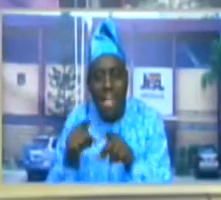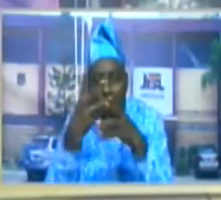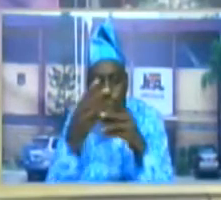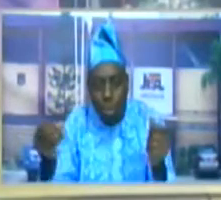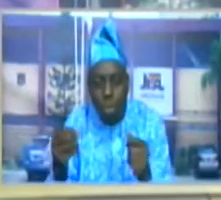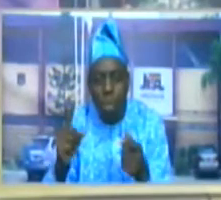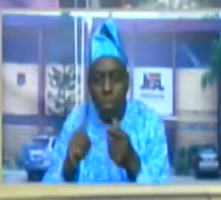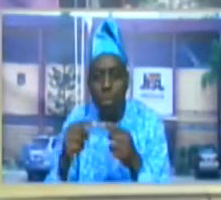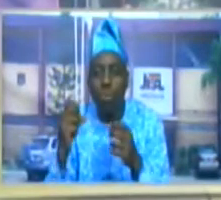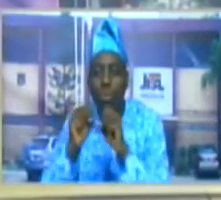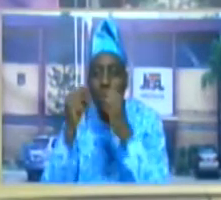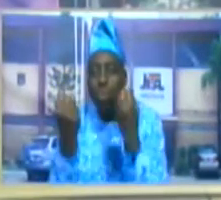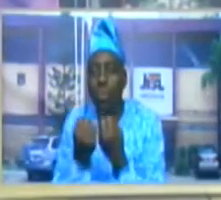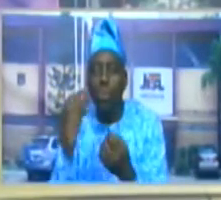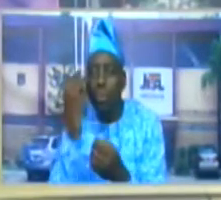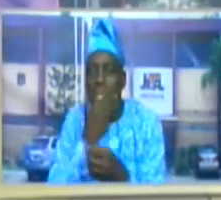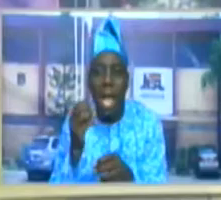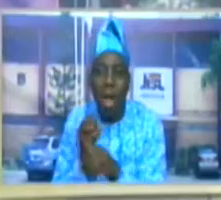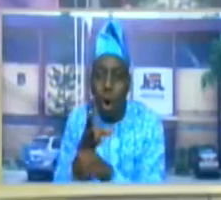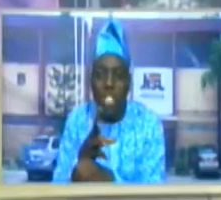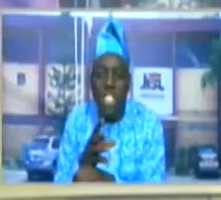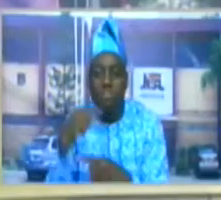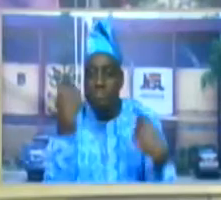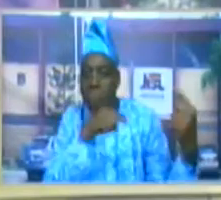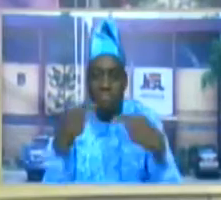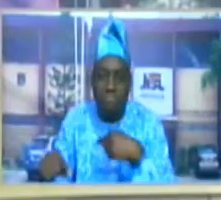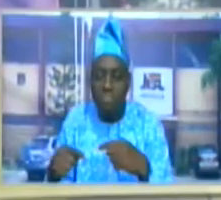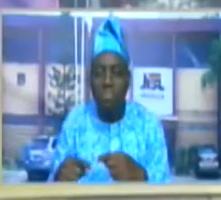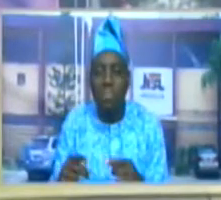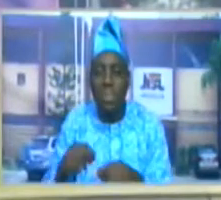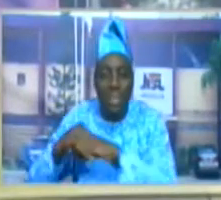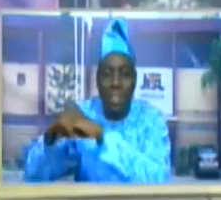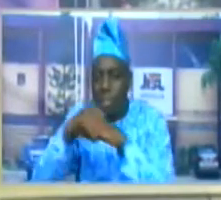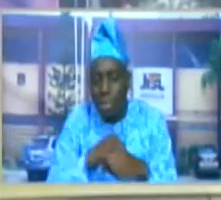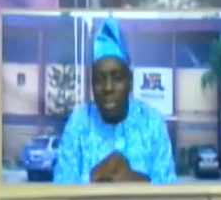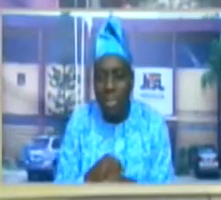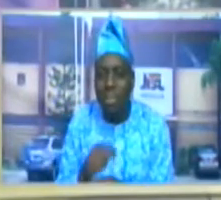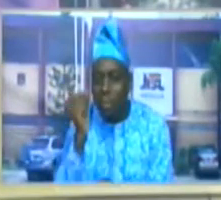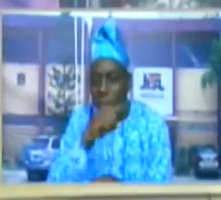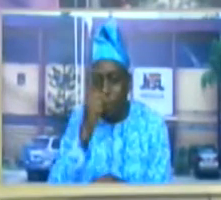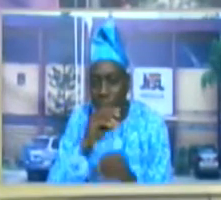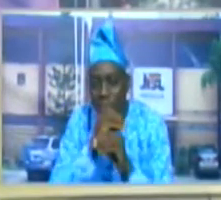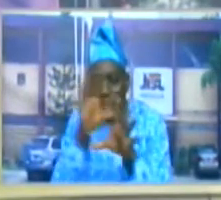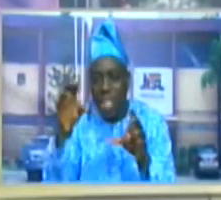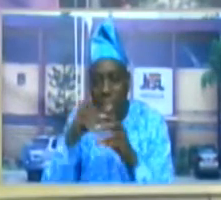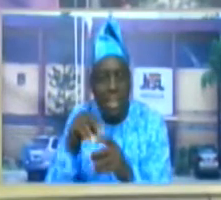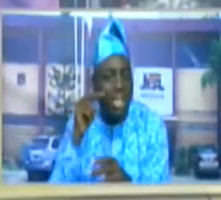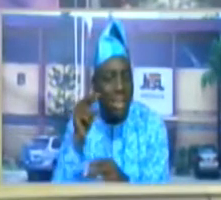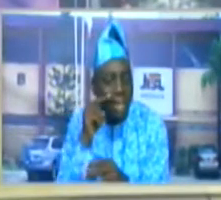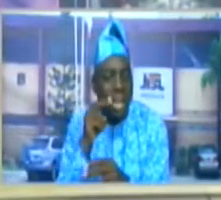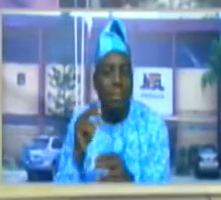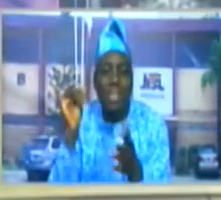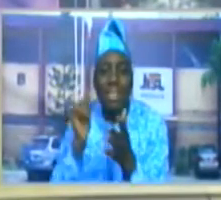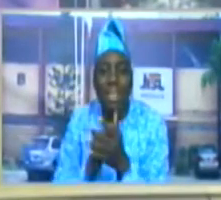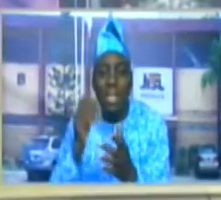of social media causing conflict, heightening insecurity and spreading falsehood in Nigeria. This was the fallout